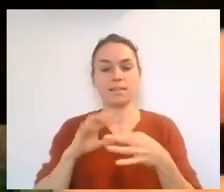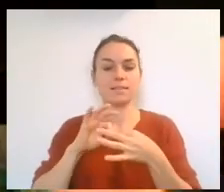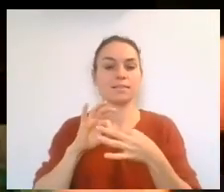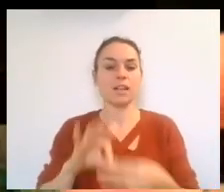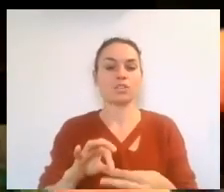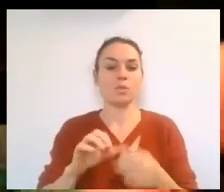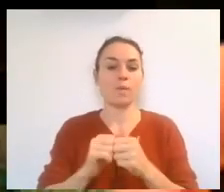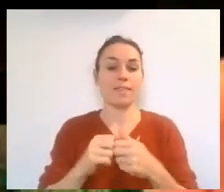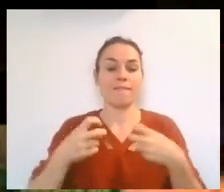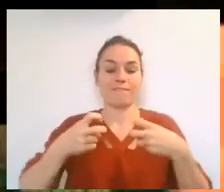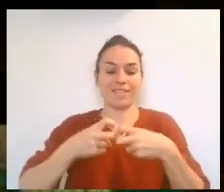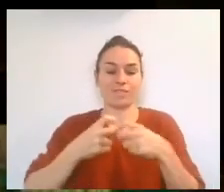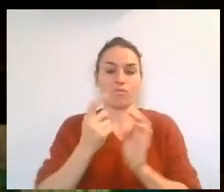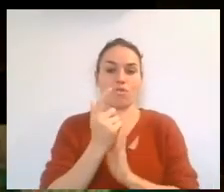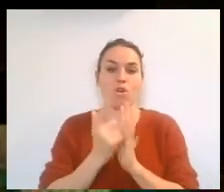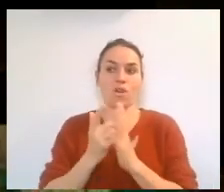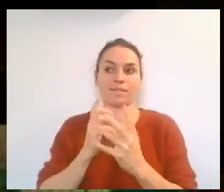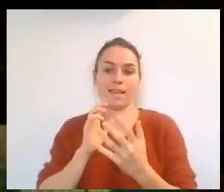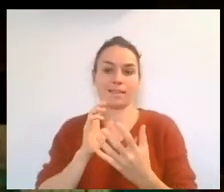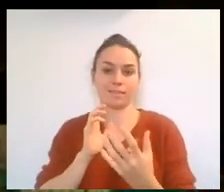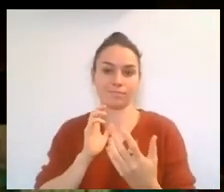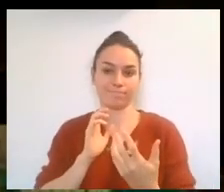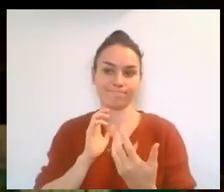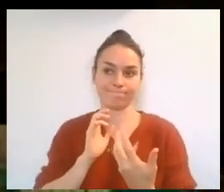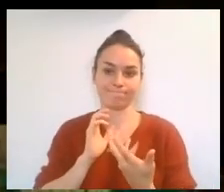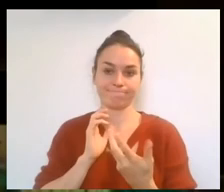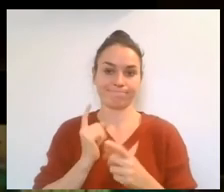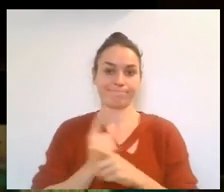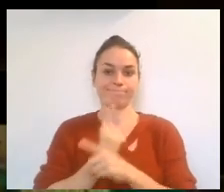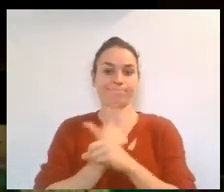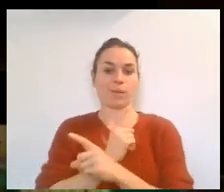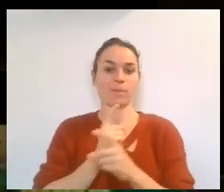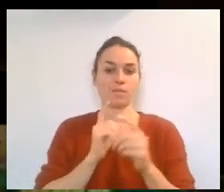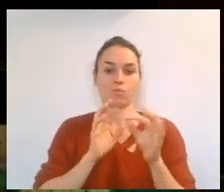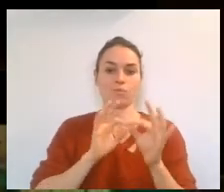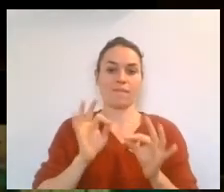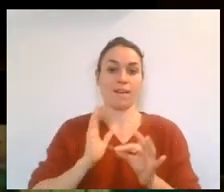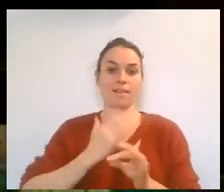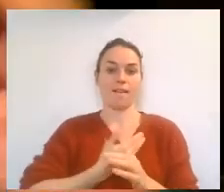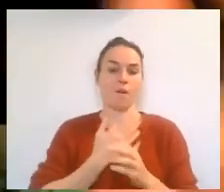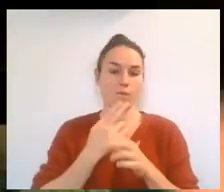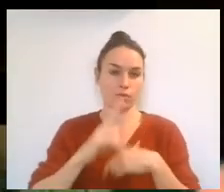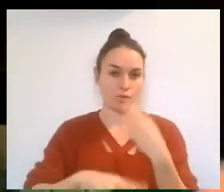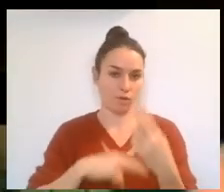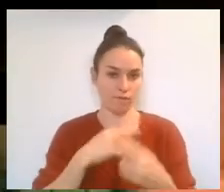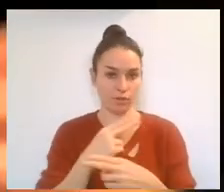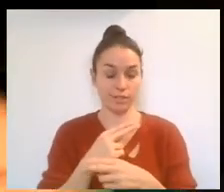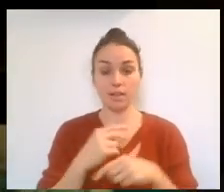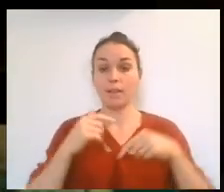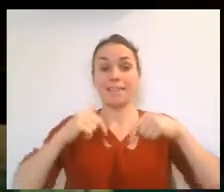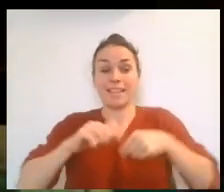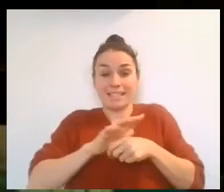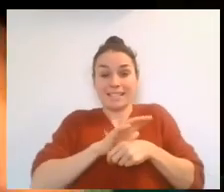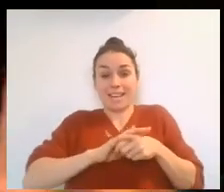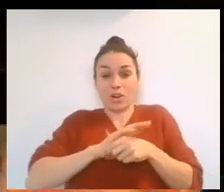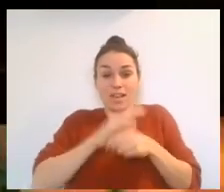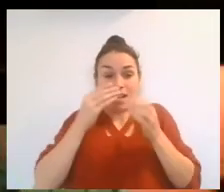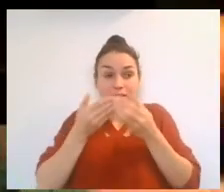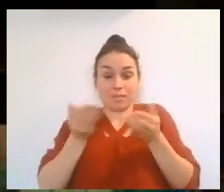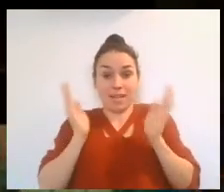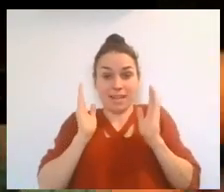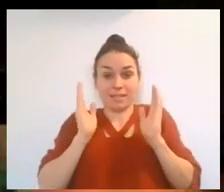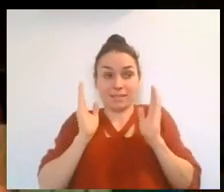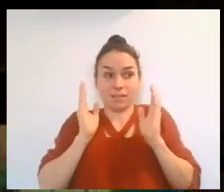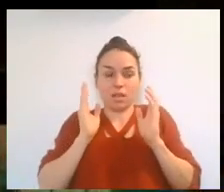are appropriate to it. And so that this is how we define our universe. It is this region of space that obeys the